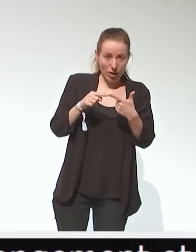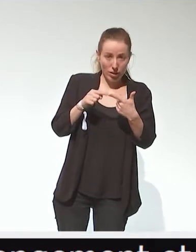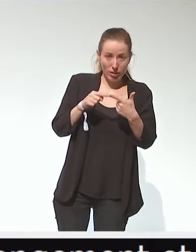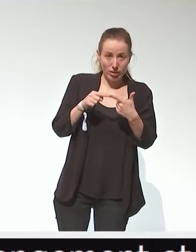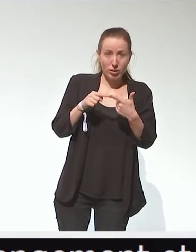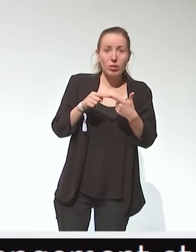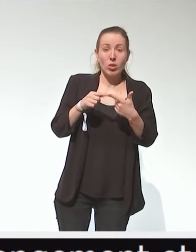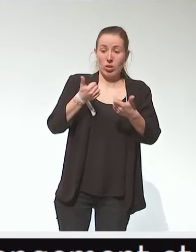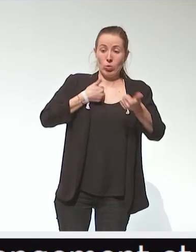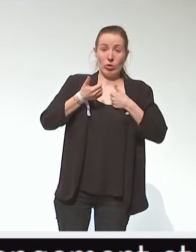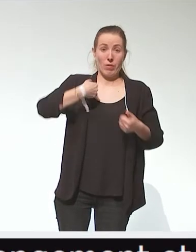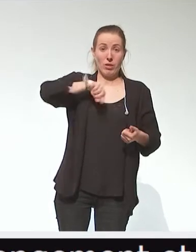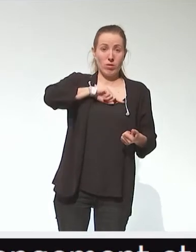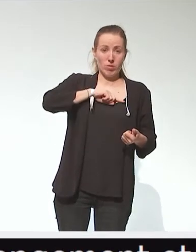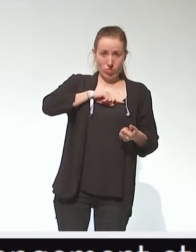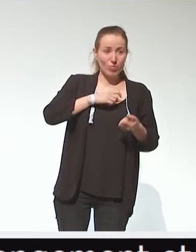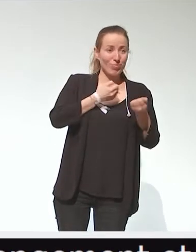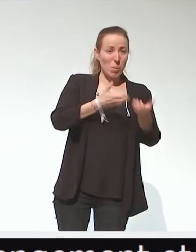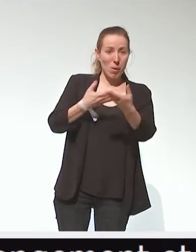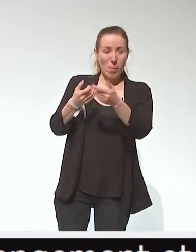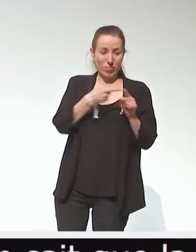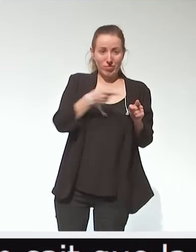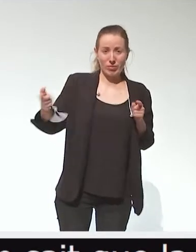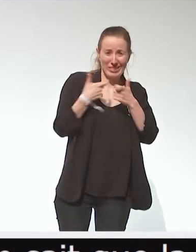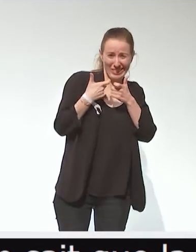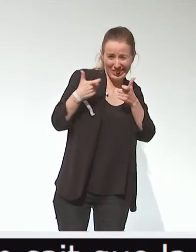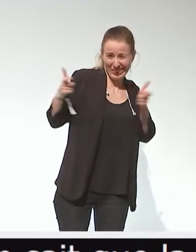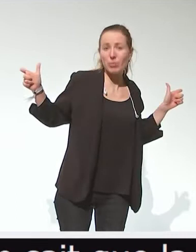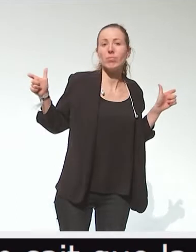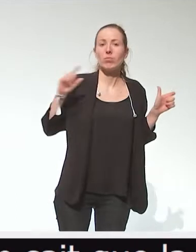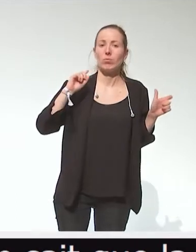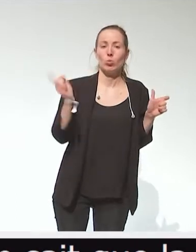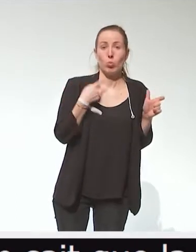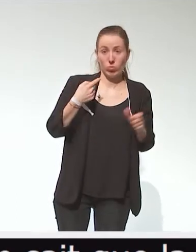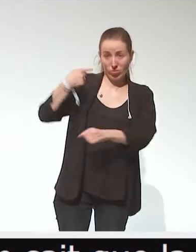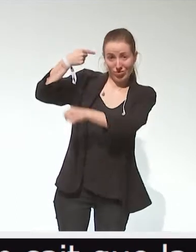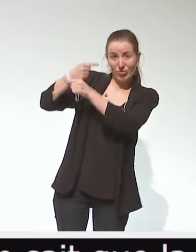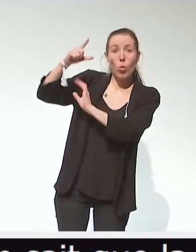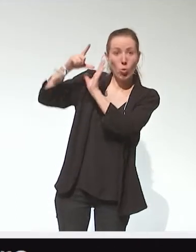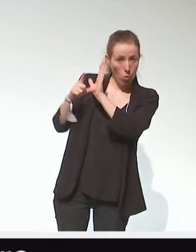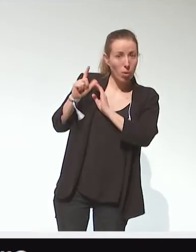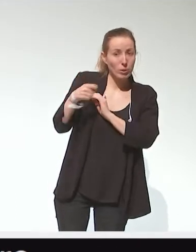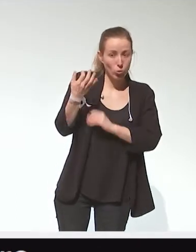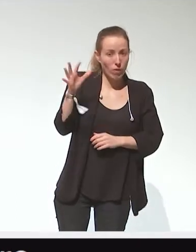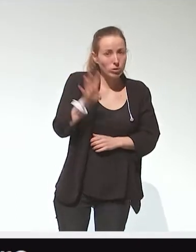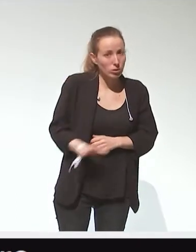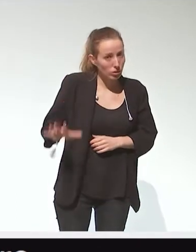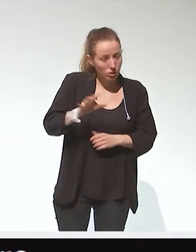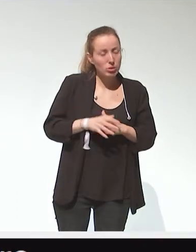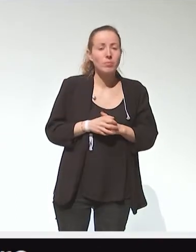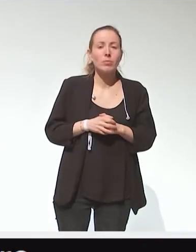Second direction, which I mentioned, is to make all these services accessible to users